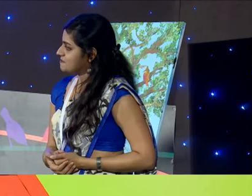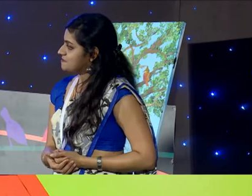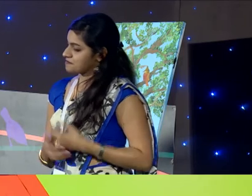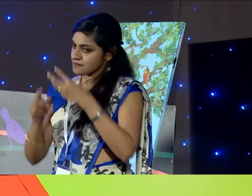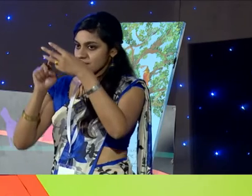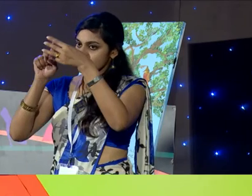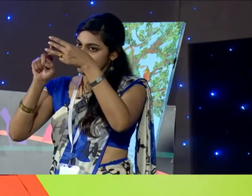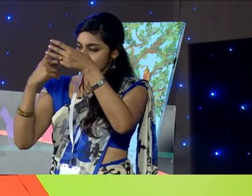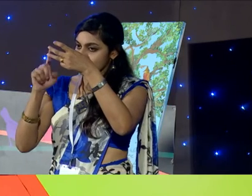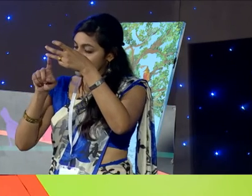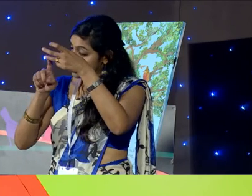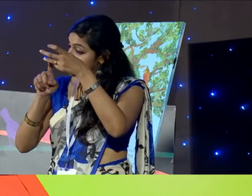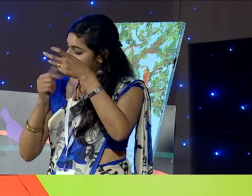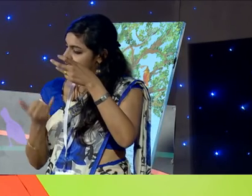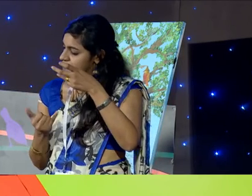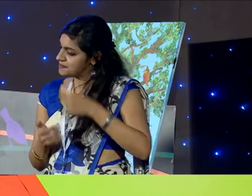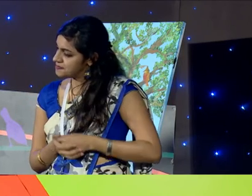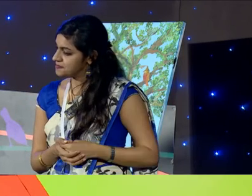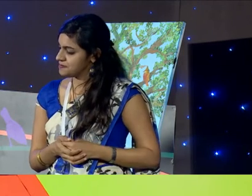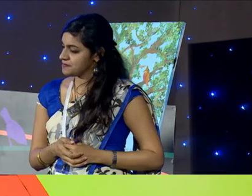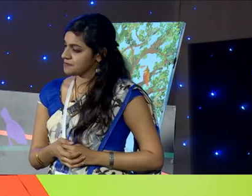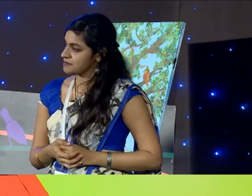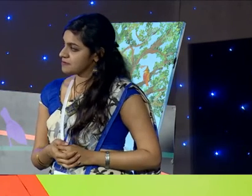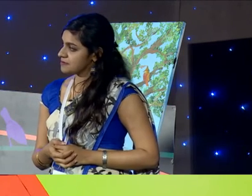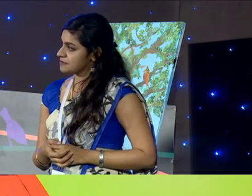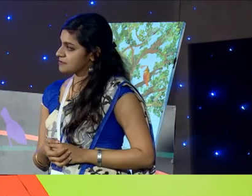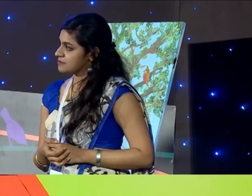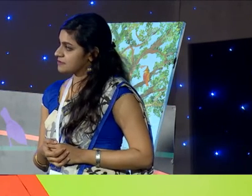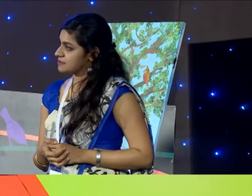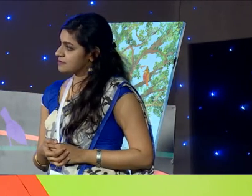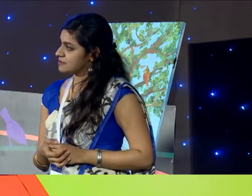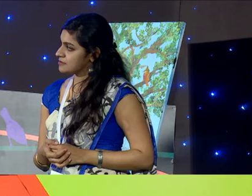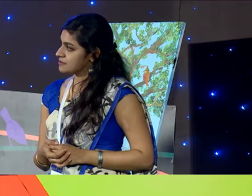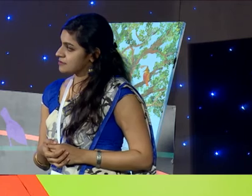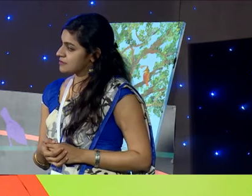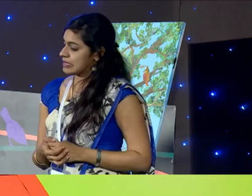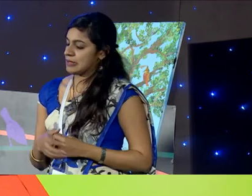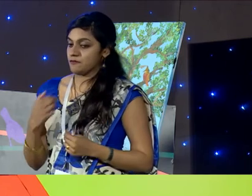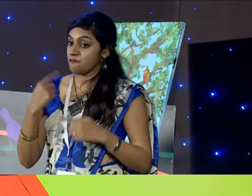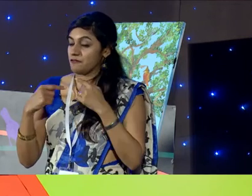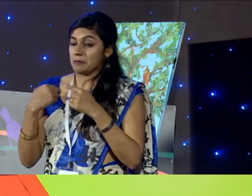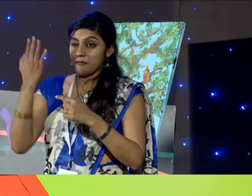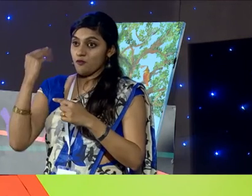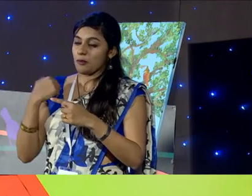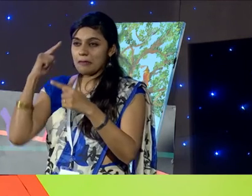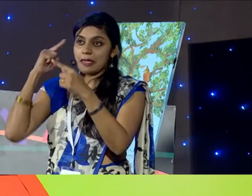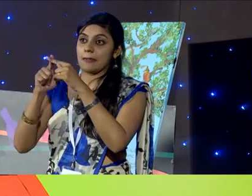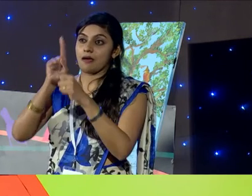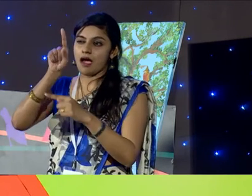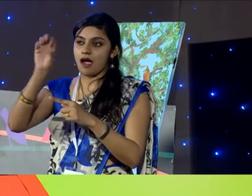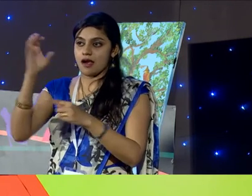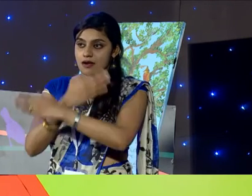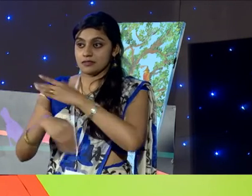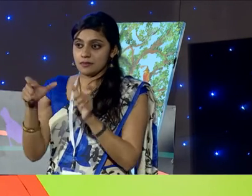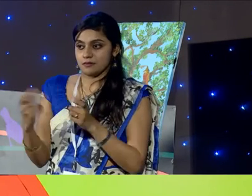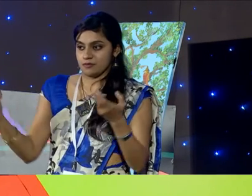intervention, which was key, is we realized very early on, you know, when we set the target of 100 employees with disabilities, that